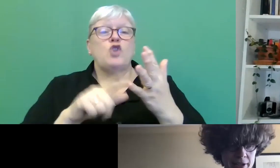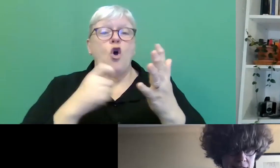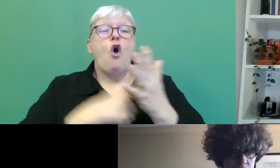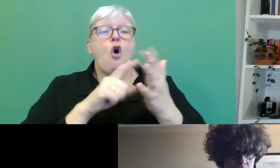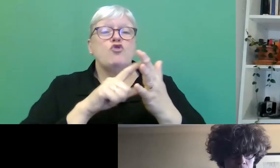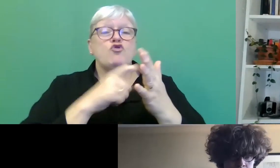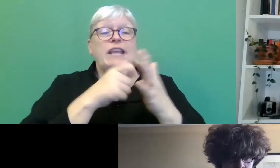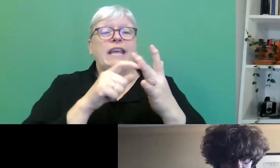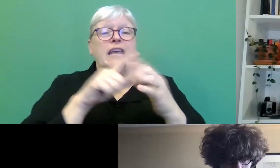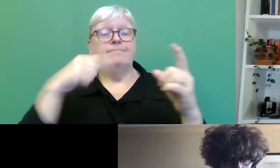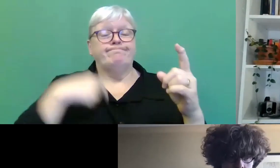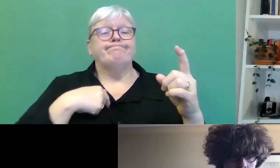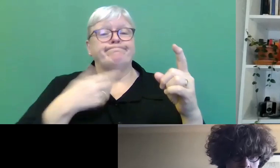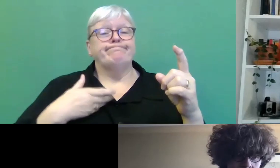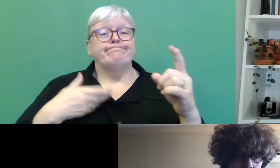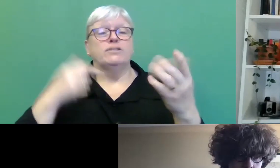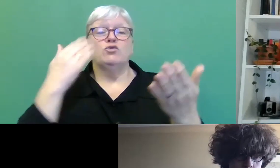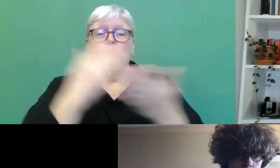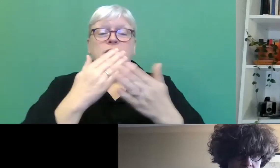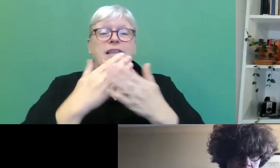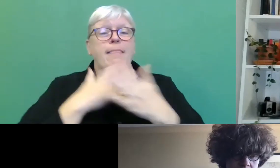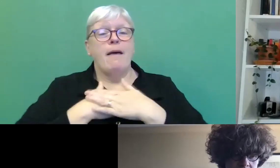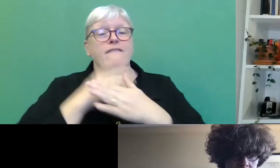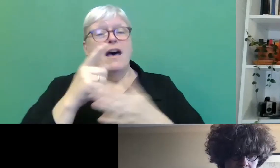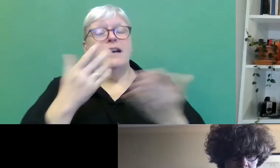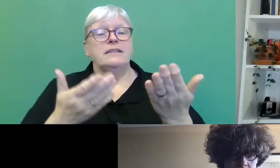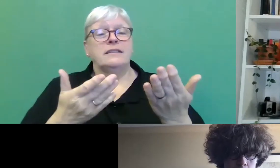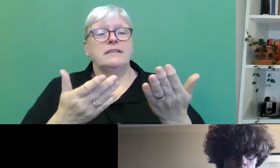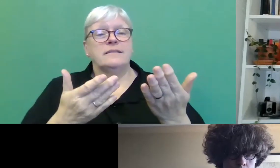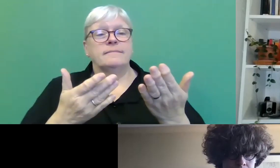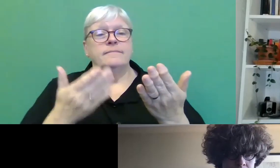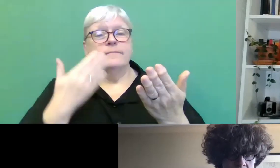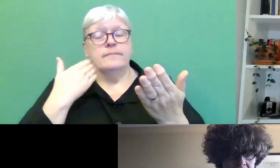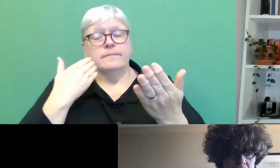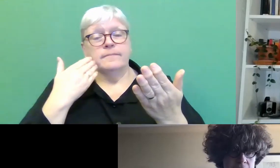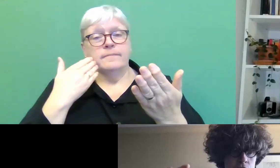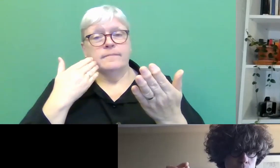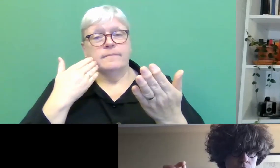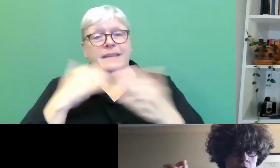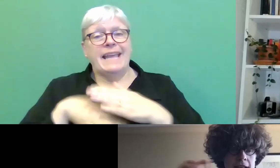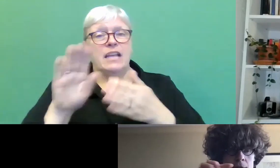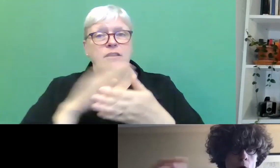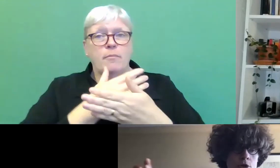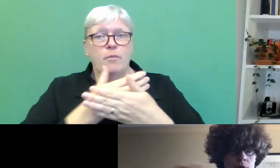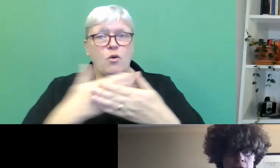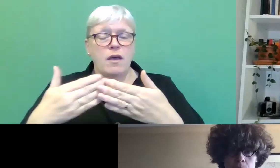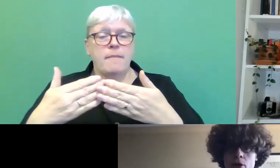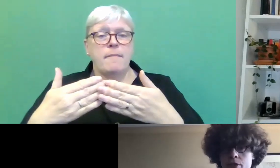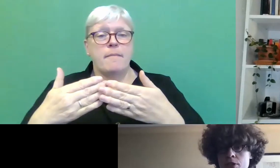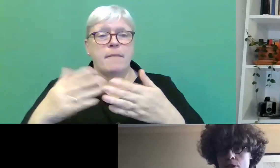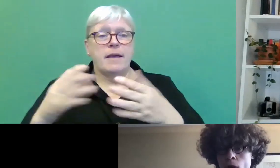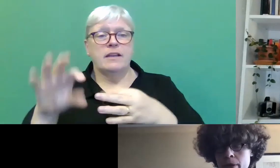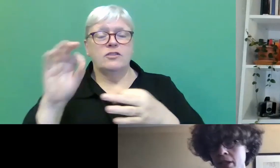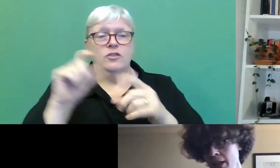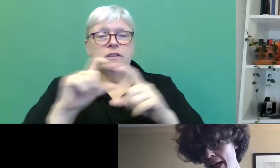to get our teeth into. But it was recently in that poem, I guess they chose the line, "I'm also here because